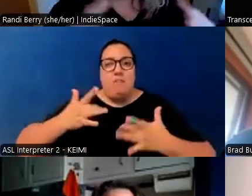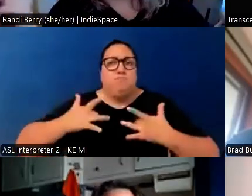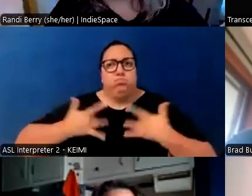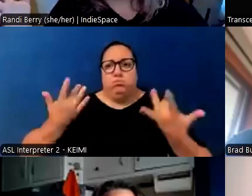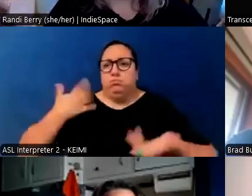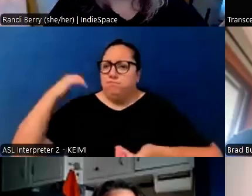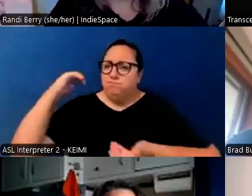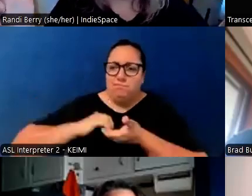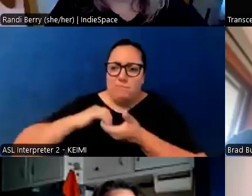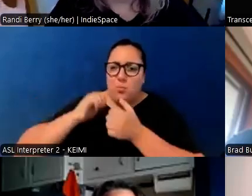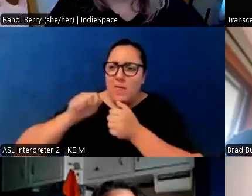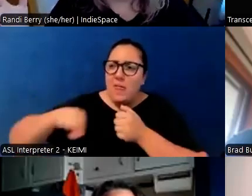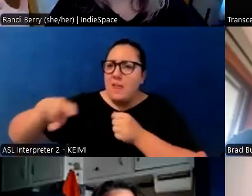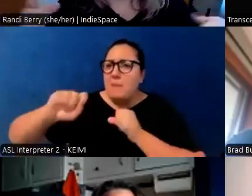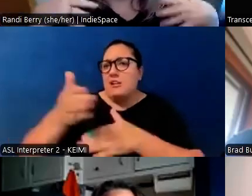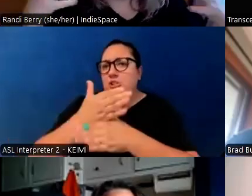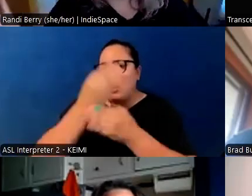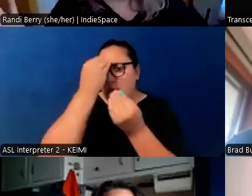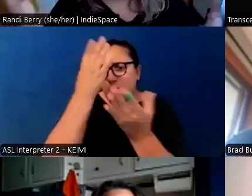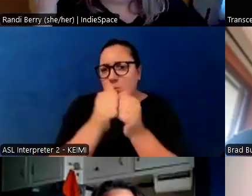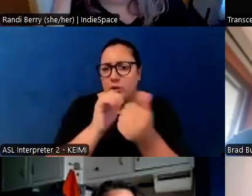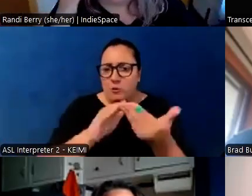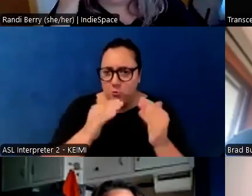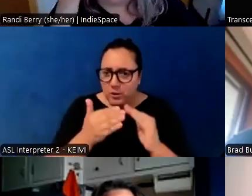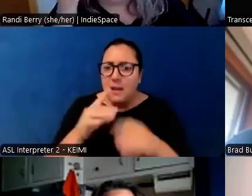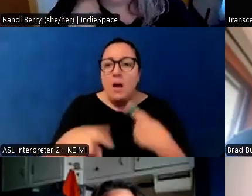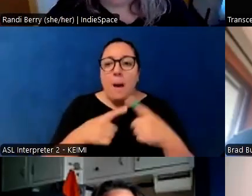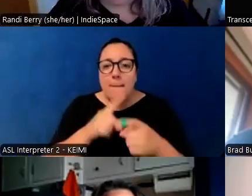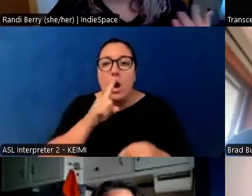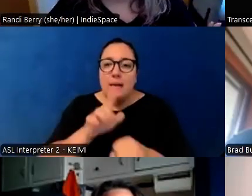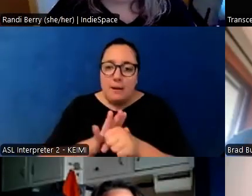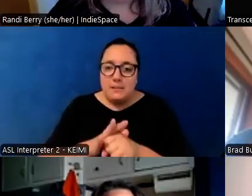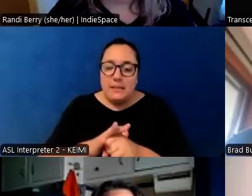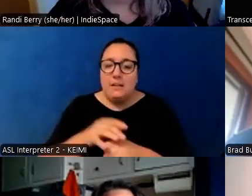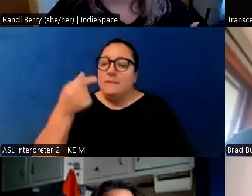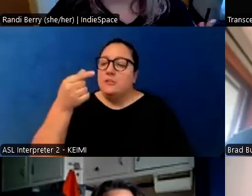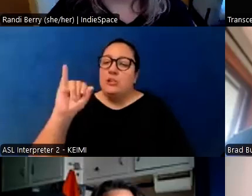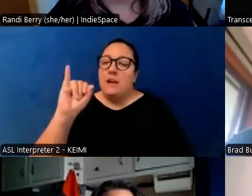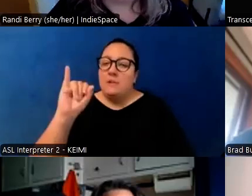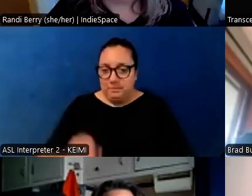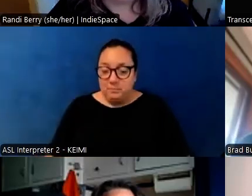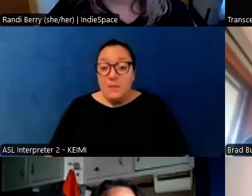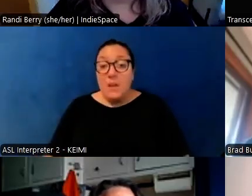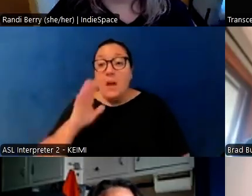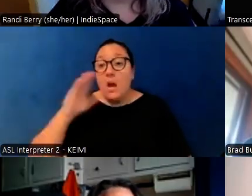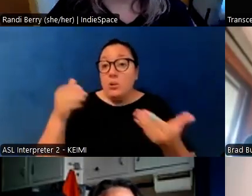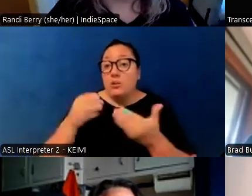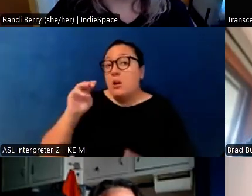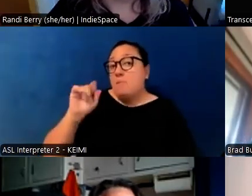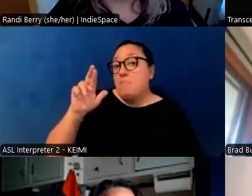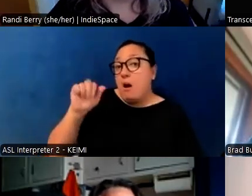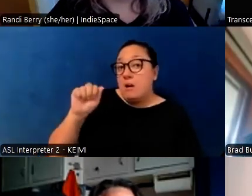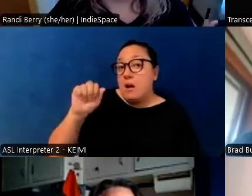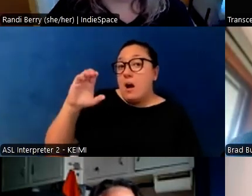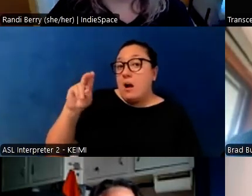we could share information with our community about guaranteed income. I'm going to introduce Mara Cuffey, who's here with